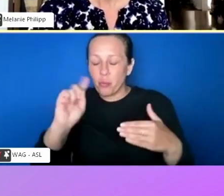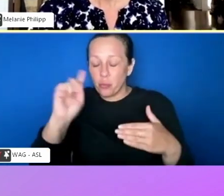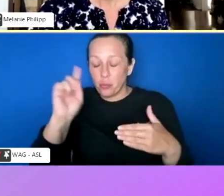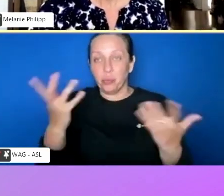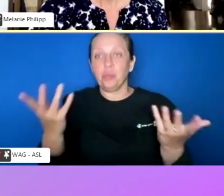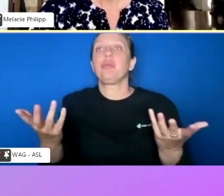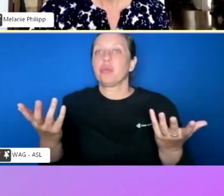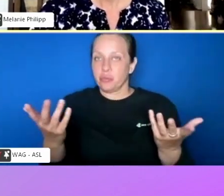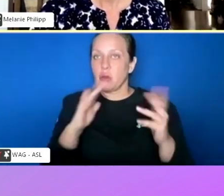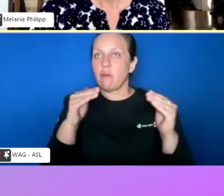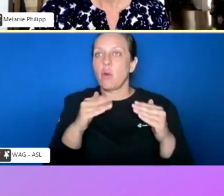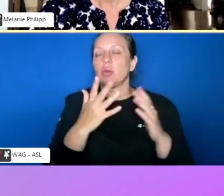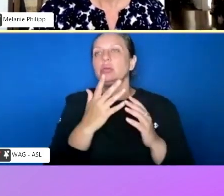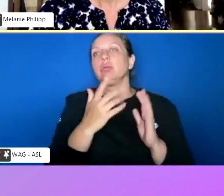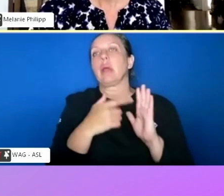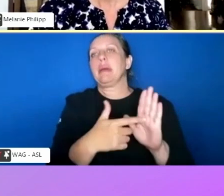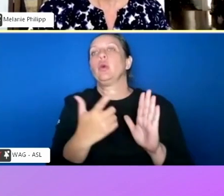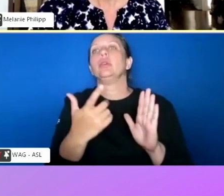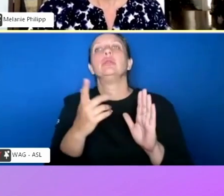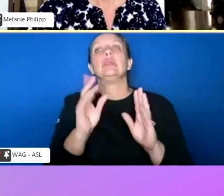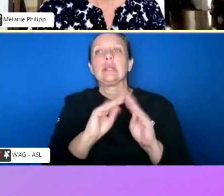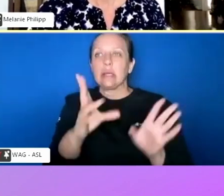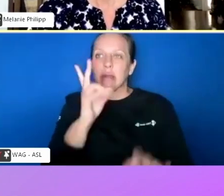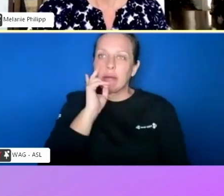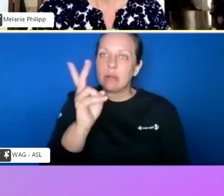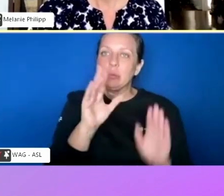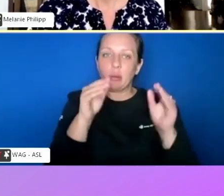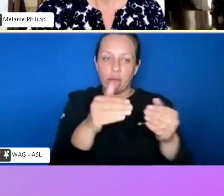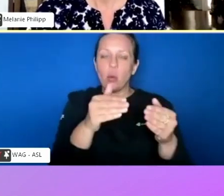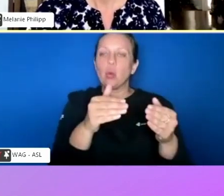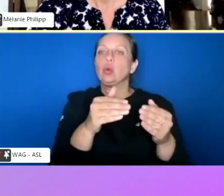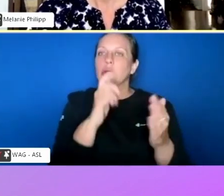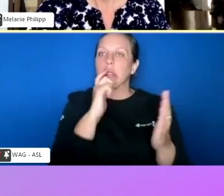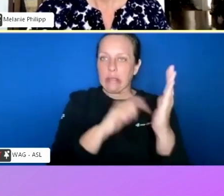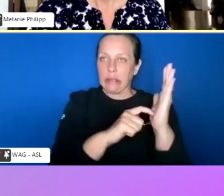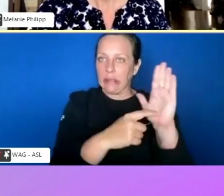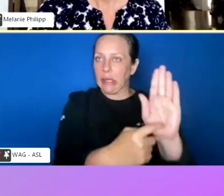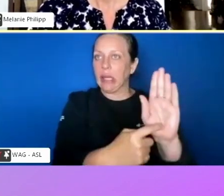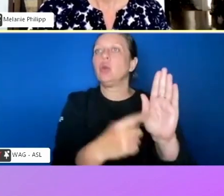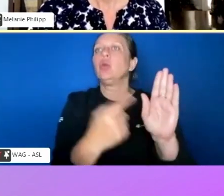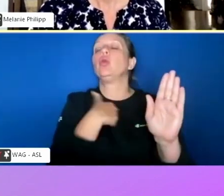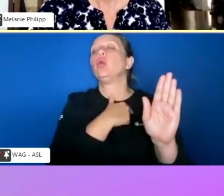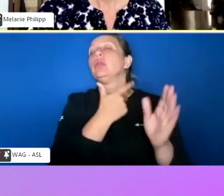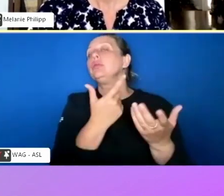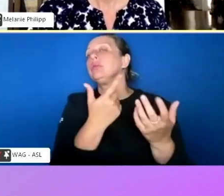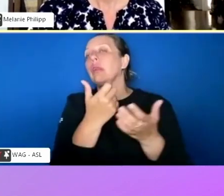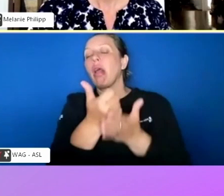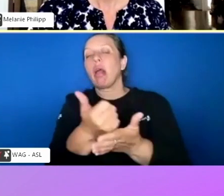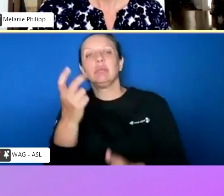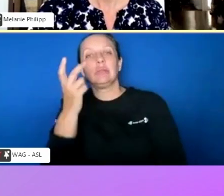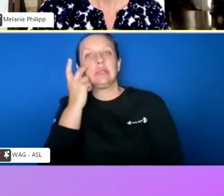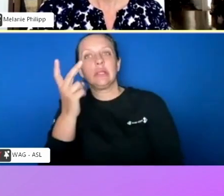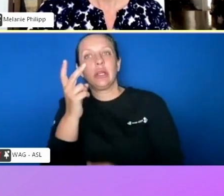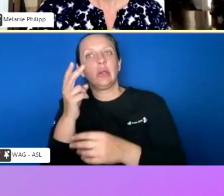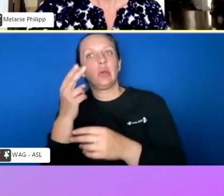So focus appearance requires a clearly visible focus indicator So to help sighted users who depend on